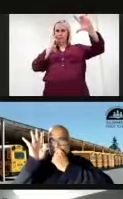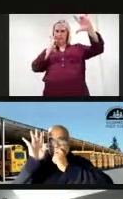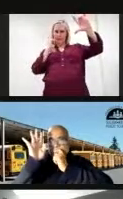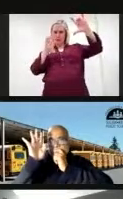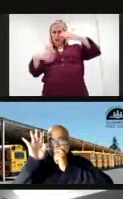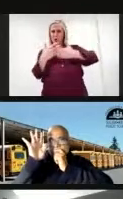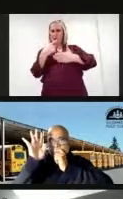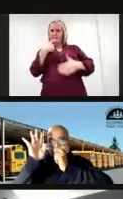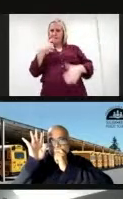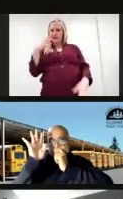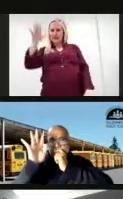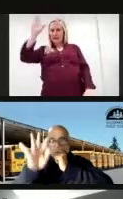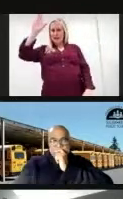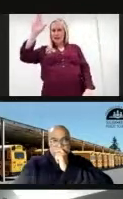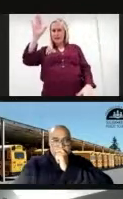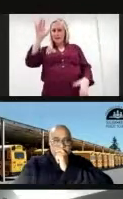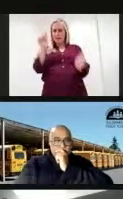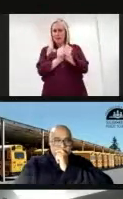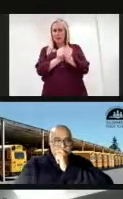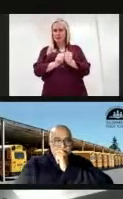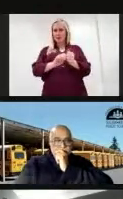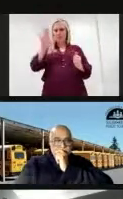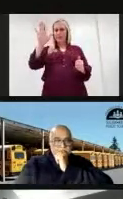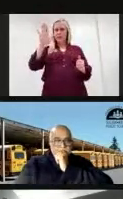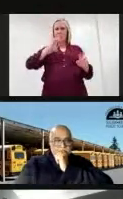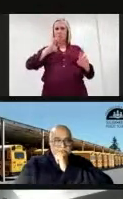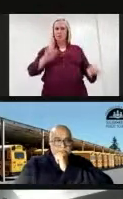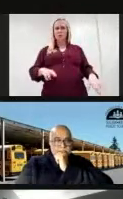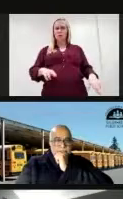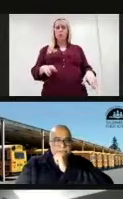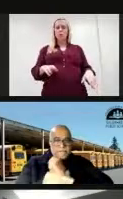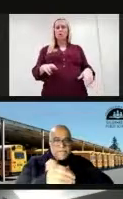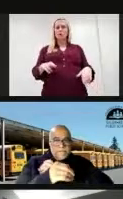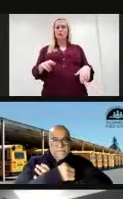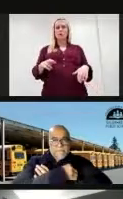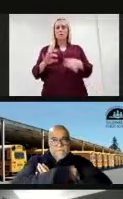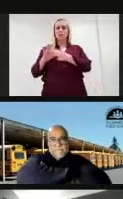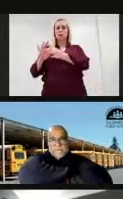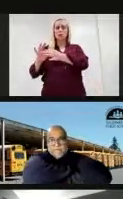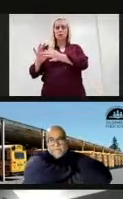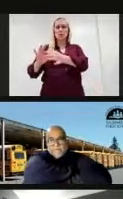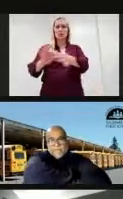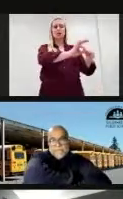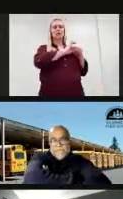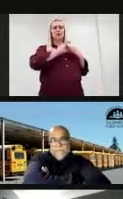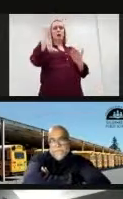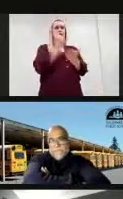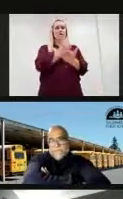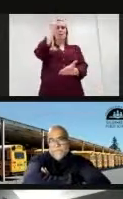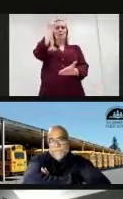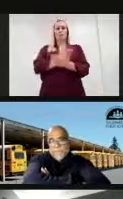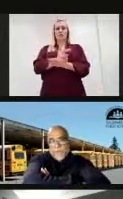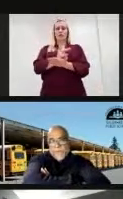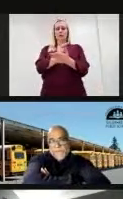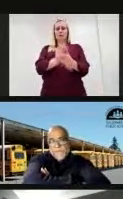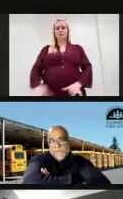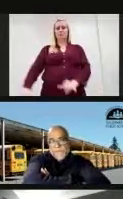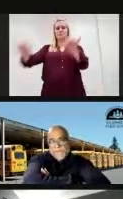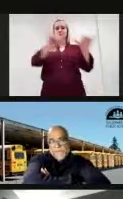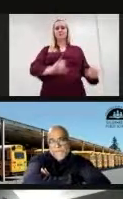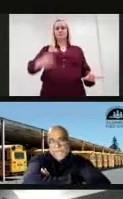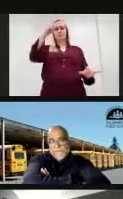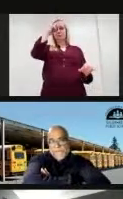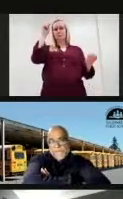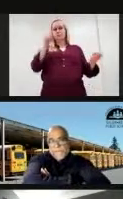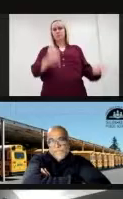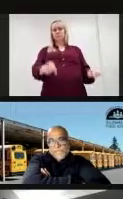say aye and their hand raised. So the outcome is a unanimous approval of the ideal profile for the